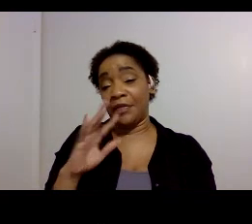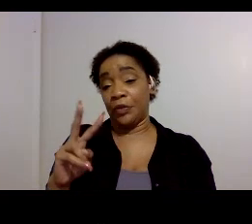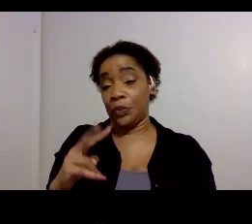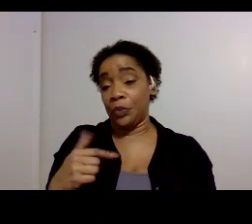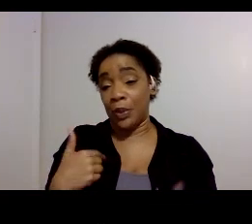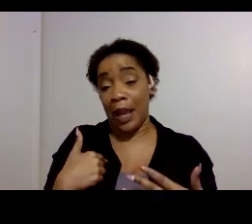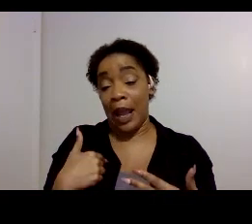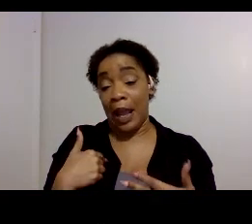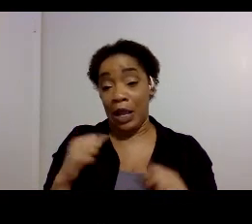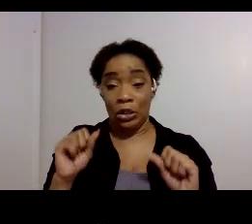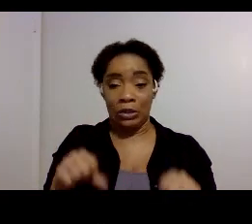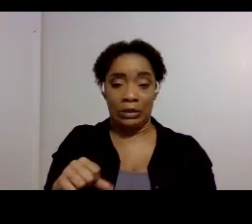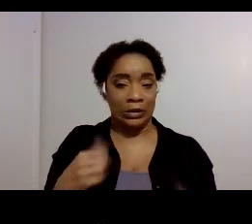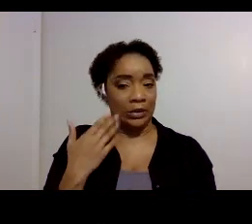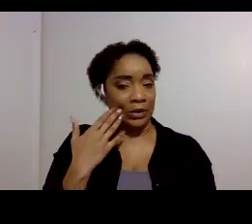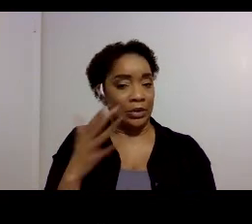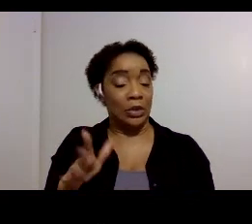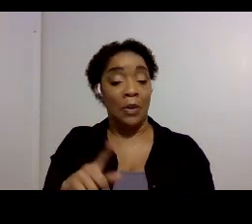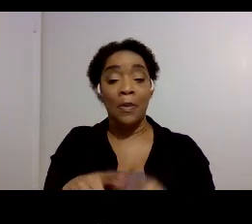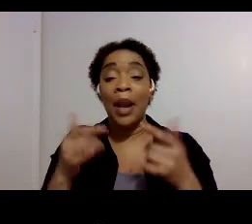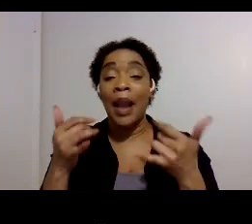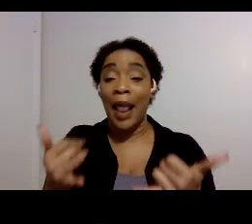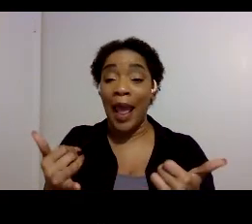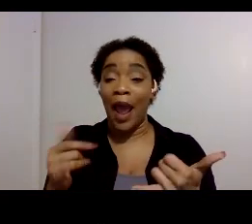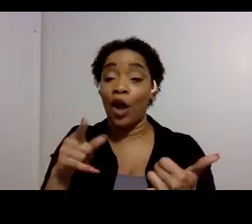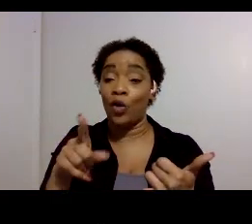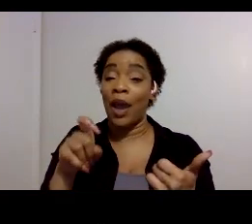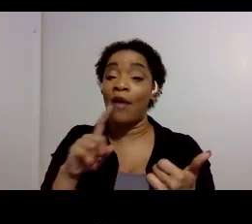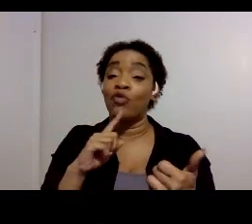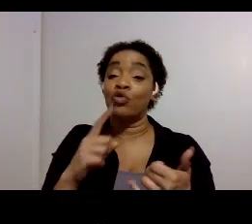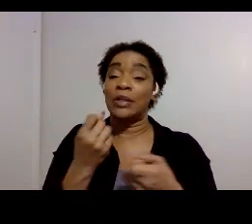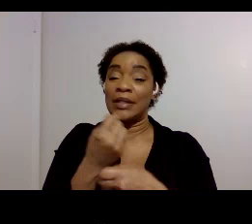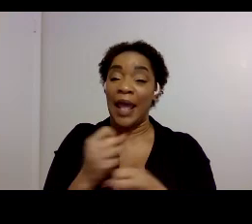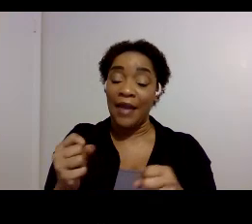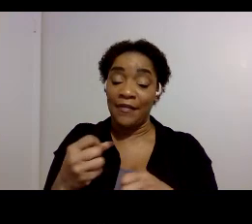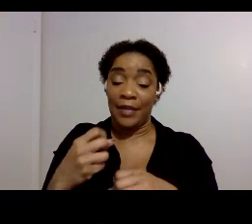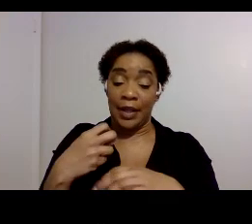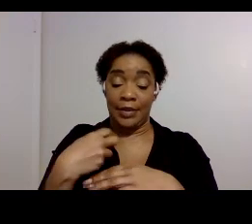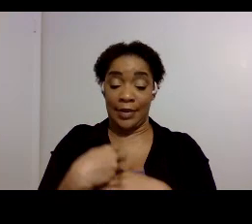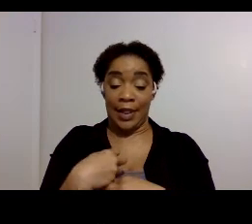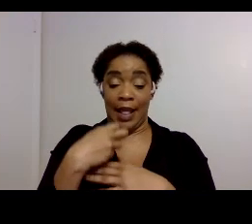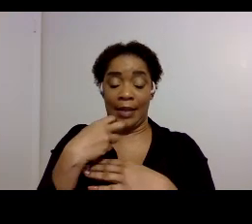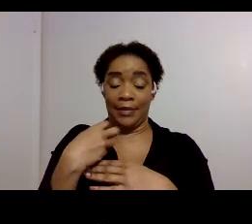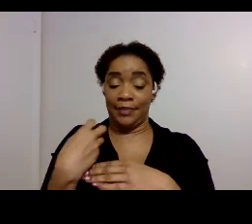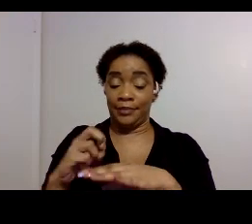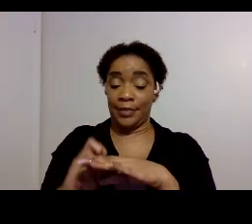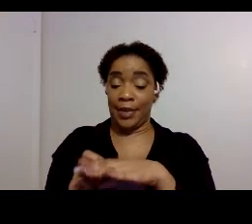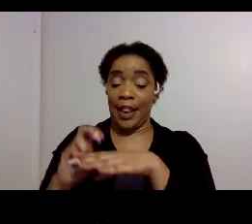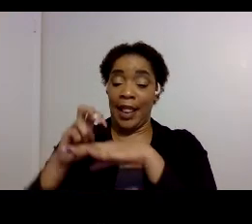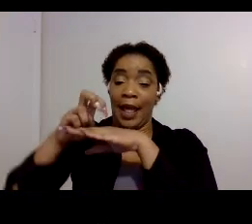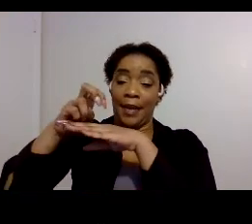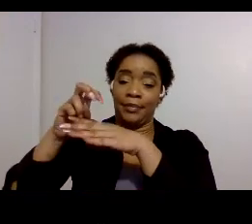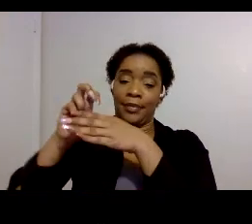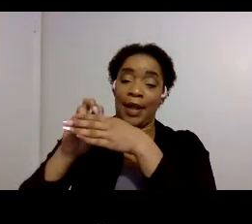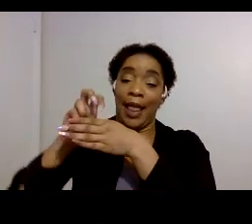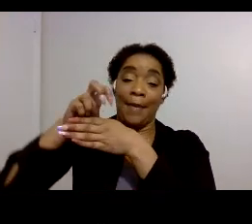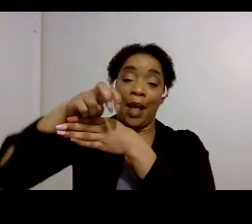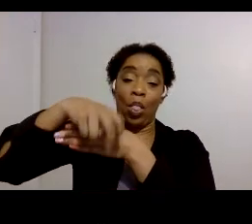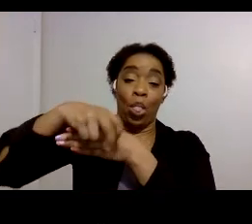but now I have to safely climb over my windowsill onto this rope ladder, which